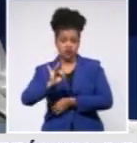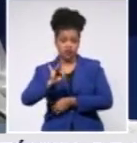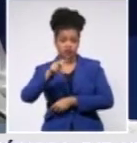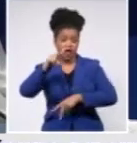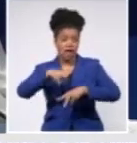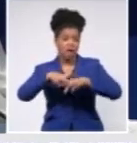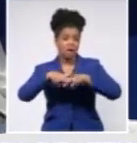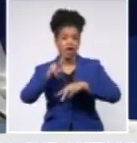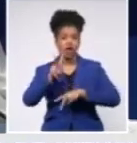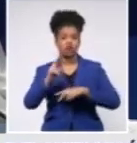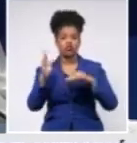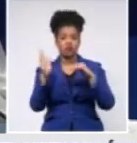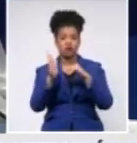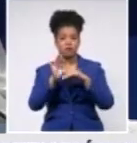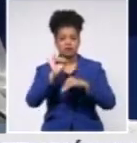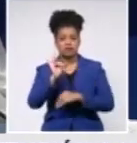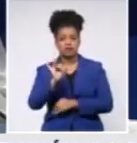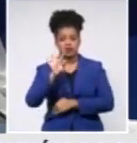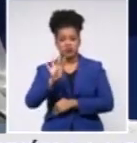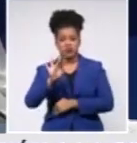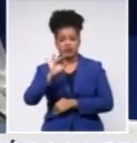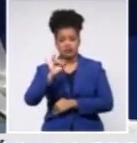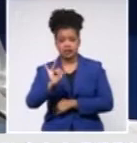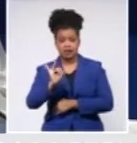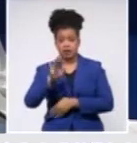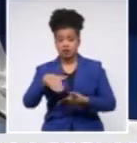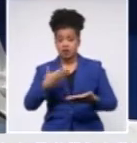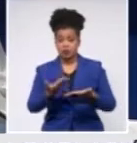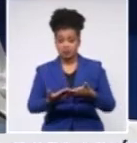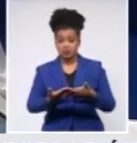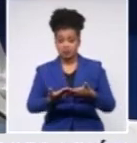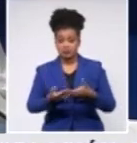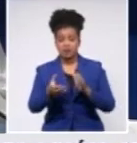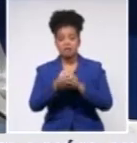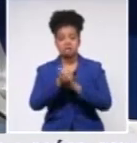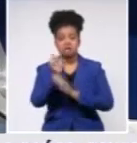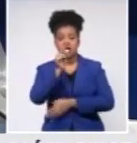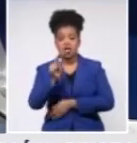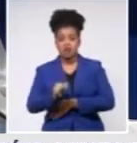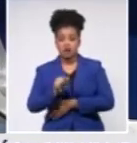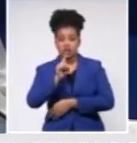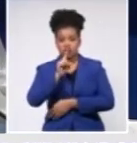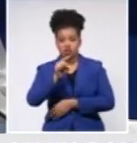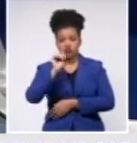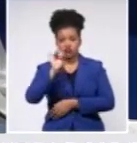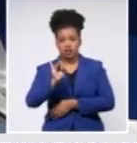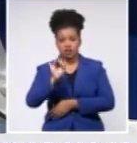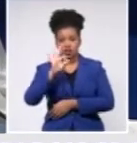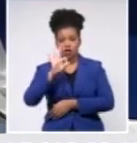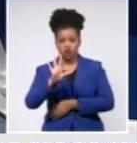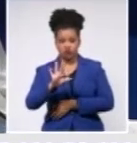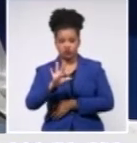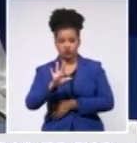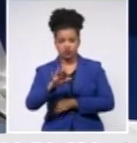tested. From Pinar del Rio, 107, Havana,